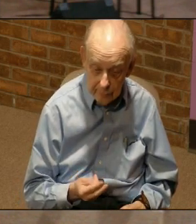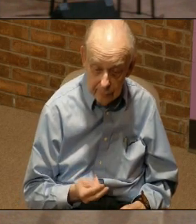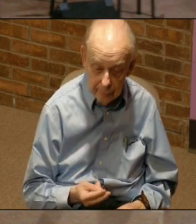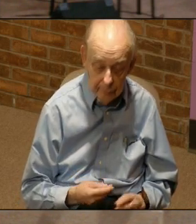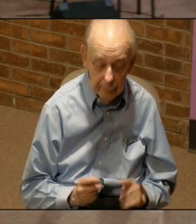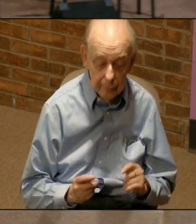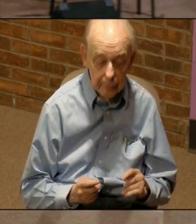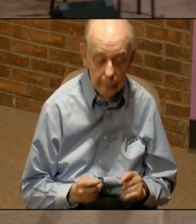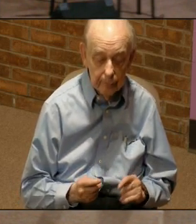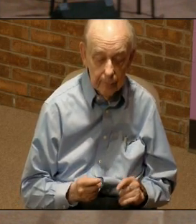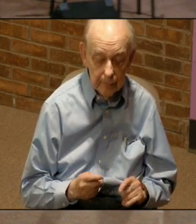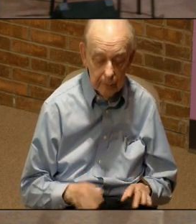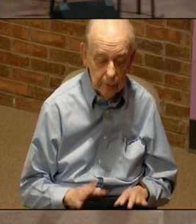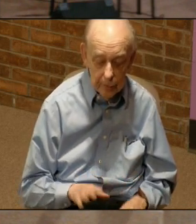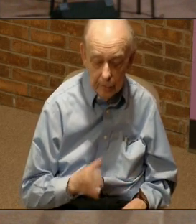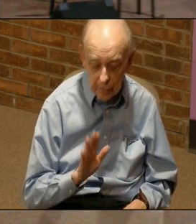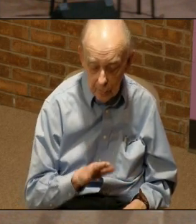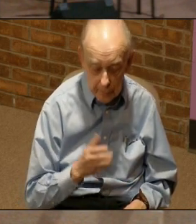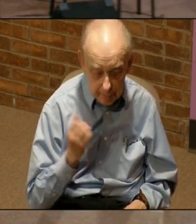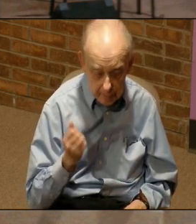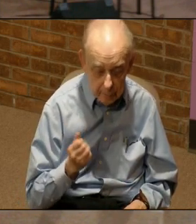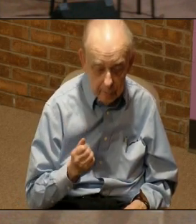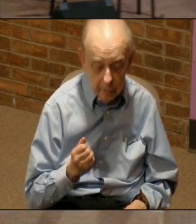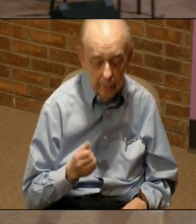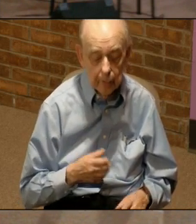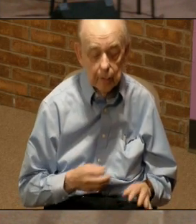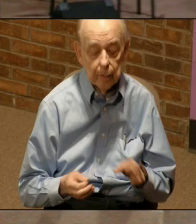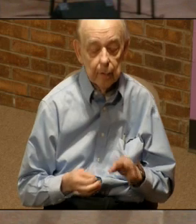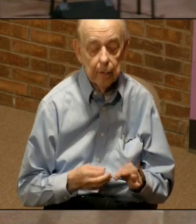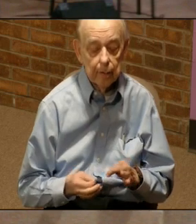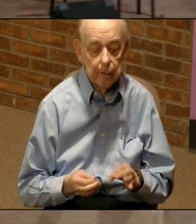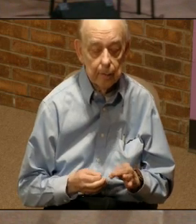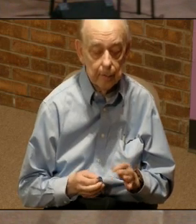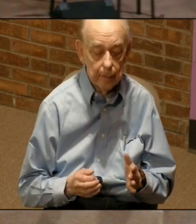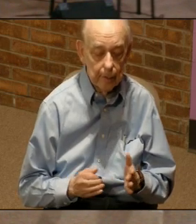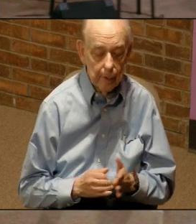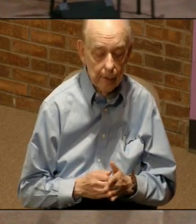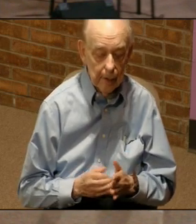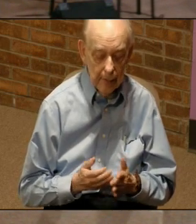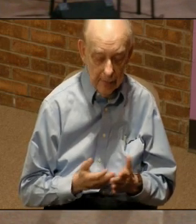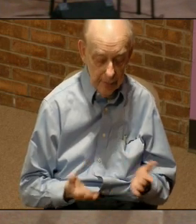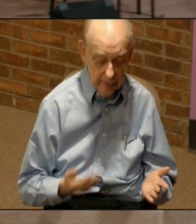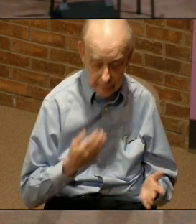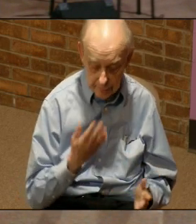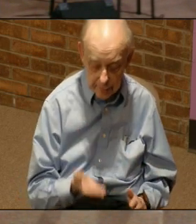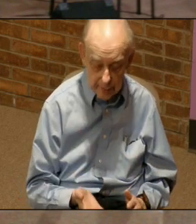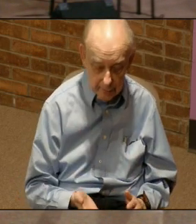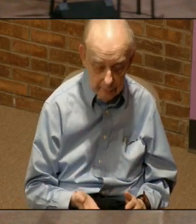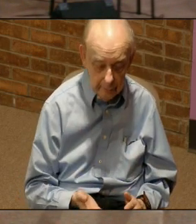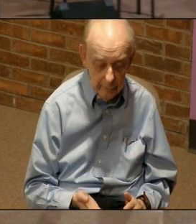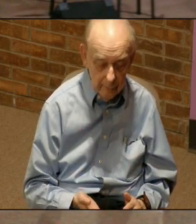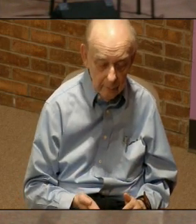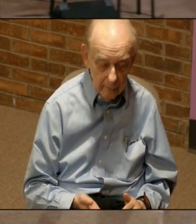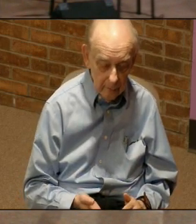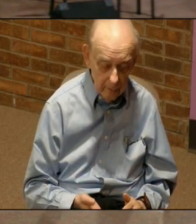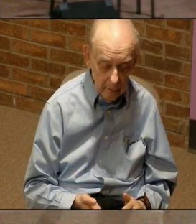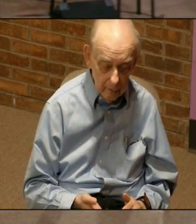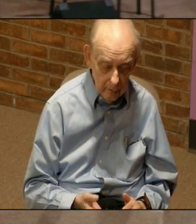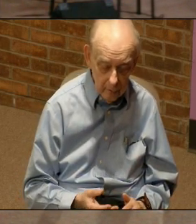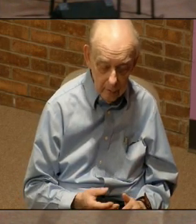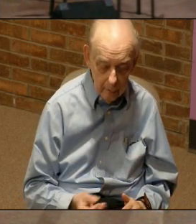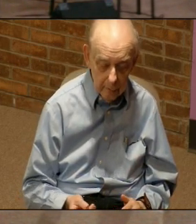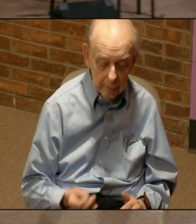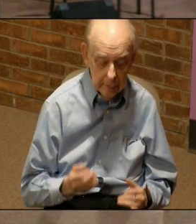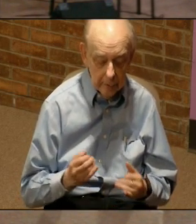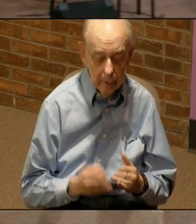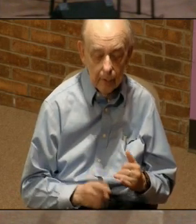you try to do your best to describe the figures that are there. And so he'll do this. And then